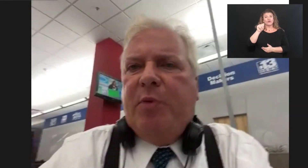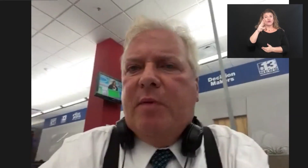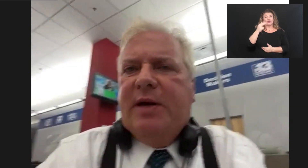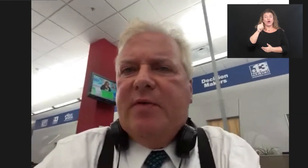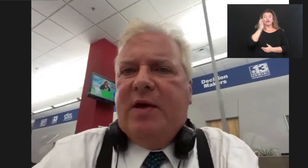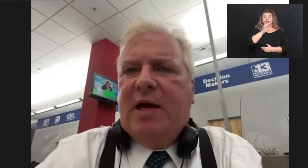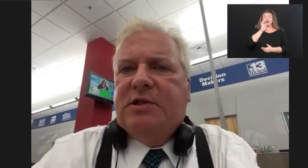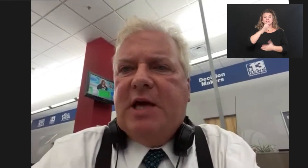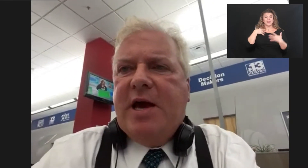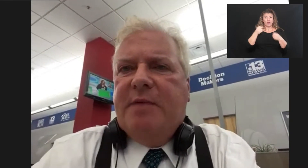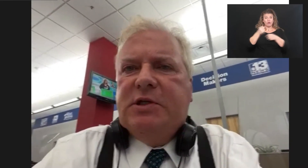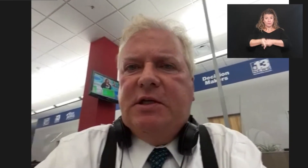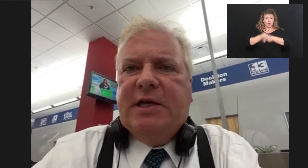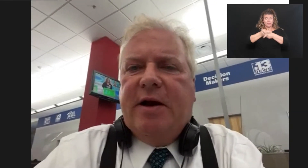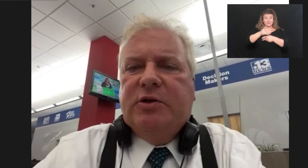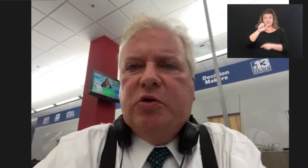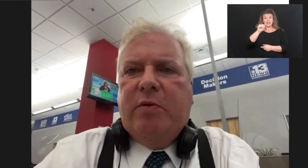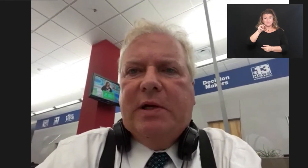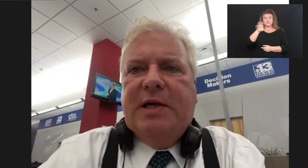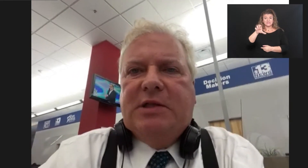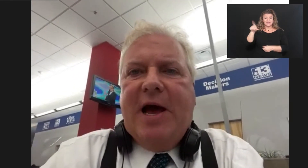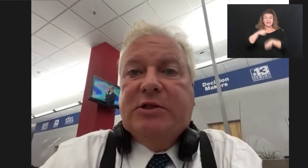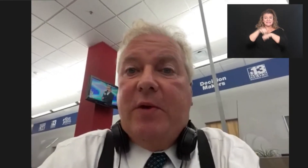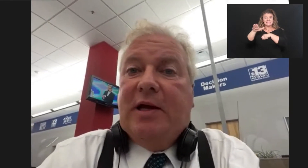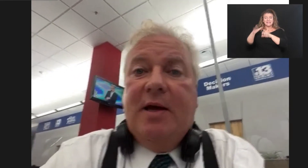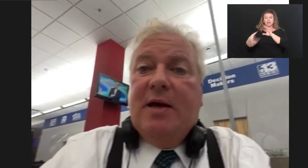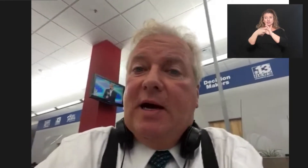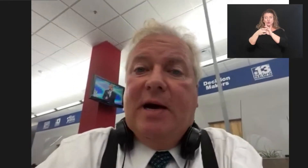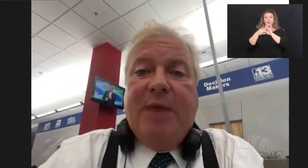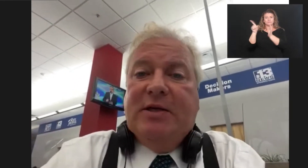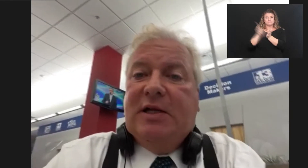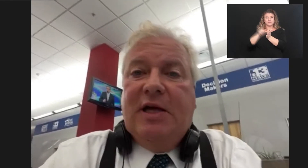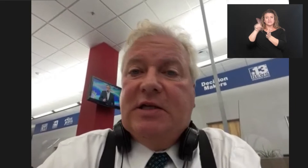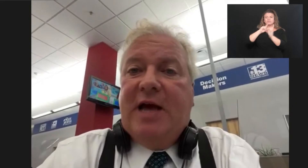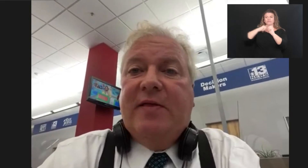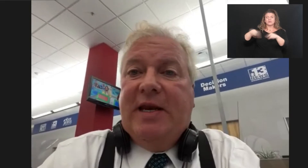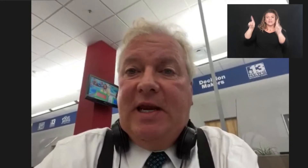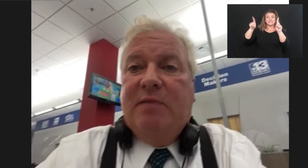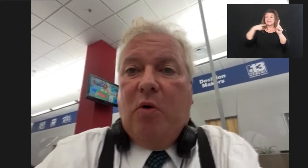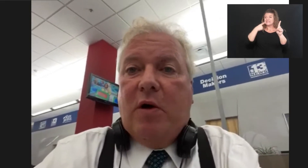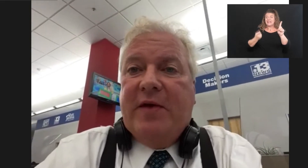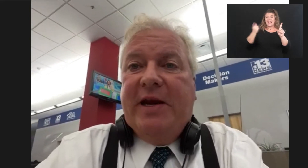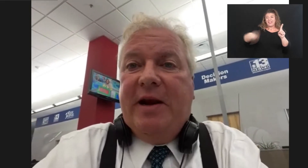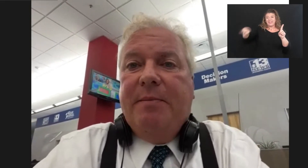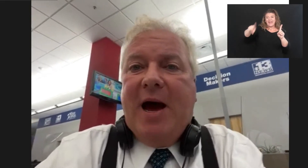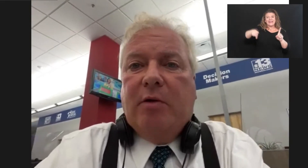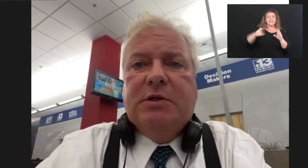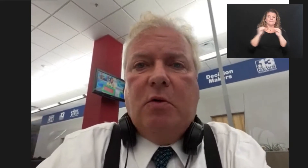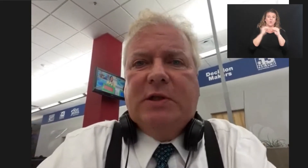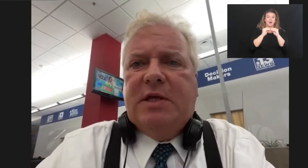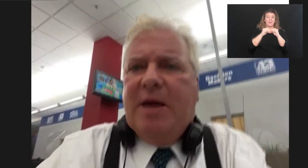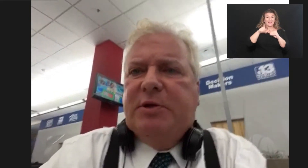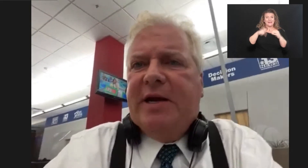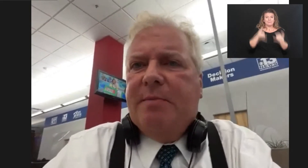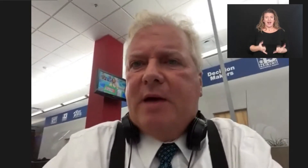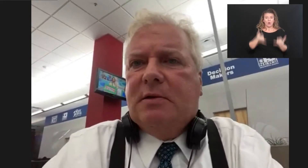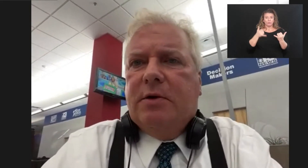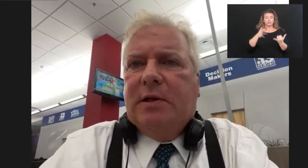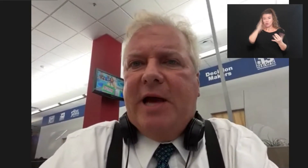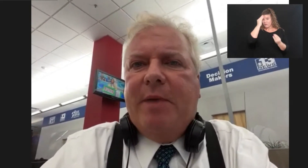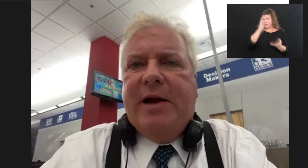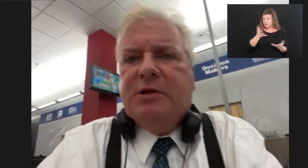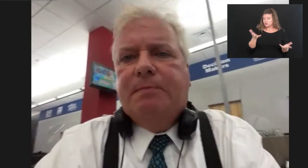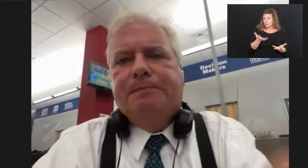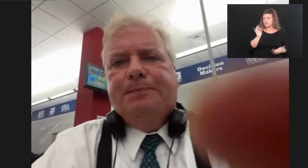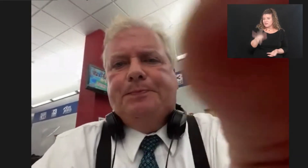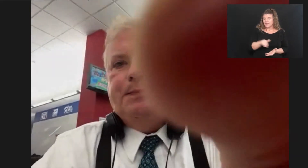Kanawha-Charleston Health Department and the CAMC sent out a joint release last week, basically saying they need more and they need them now. So what's the update on